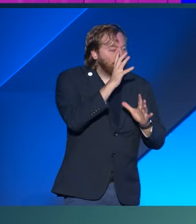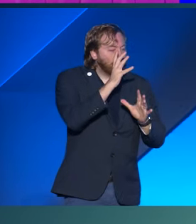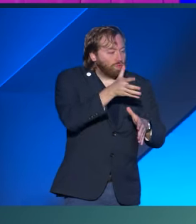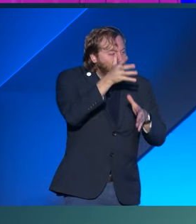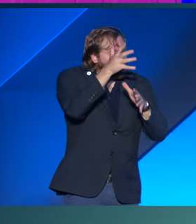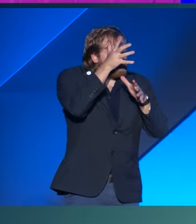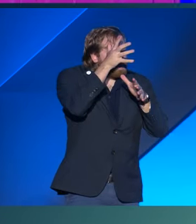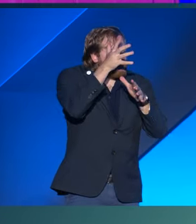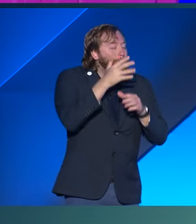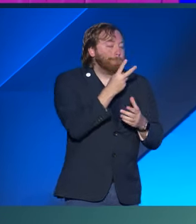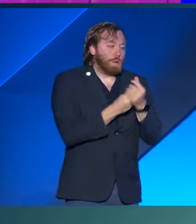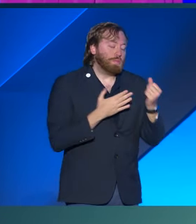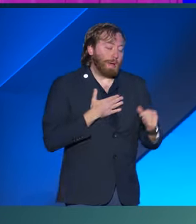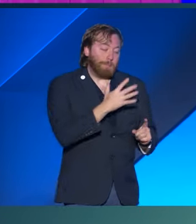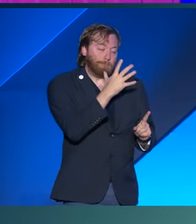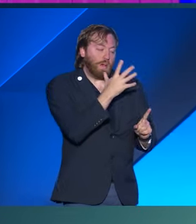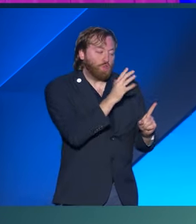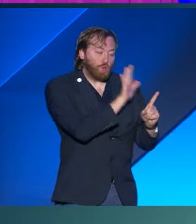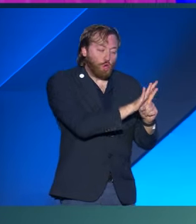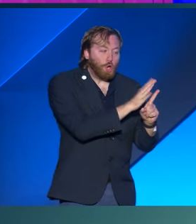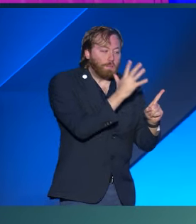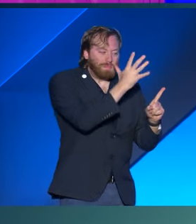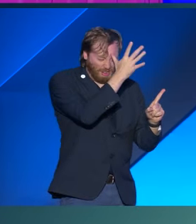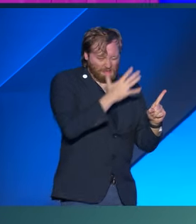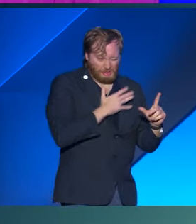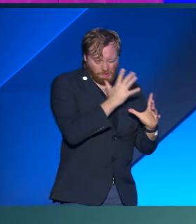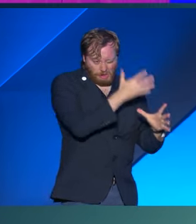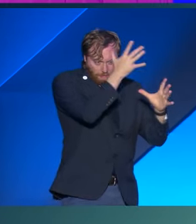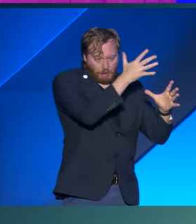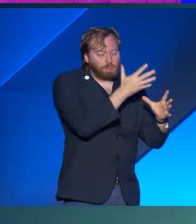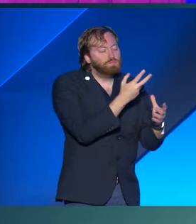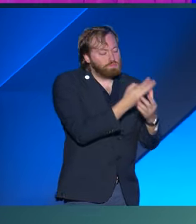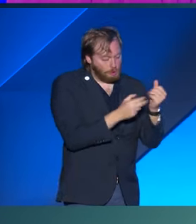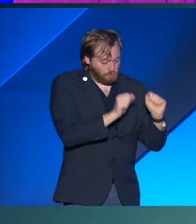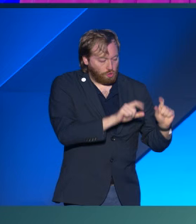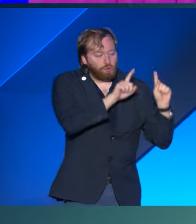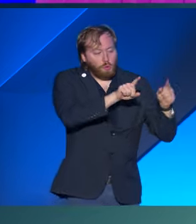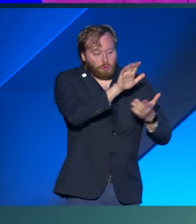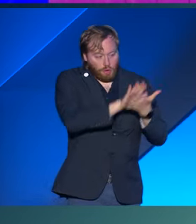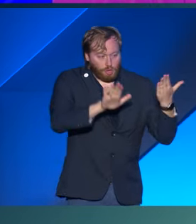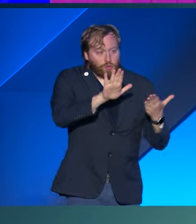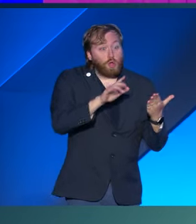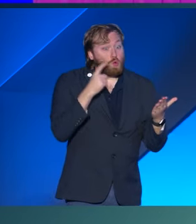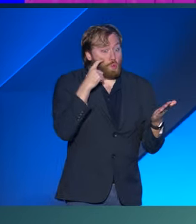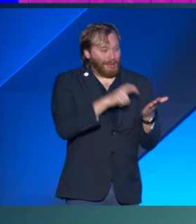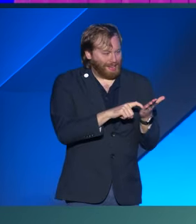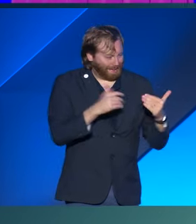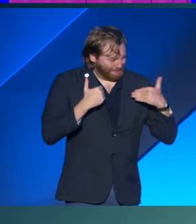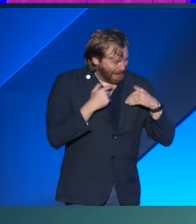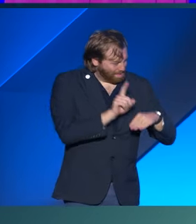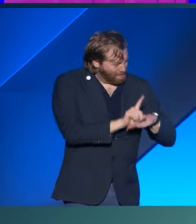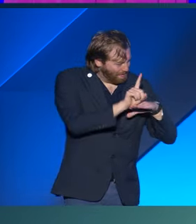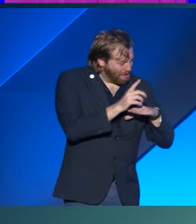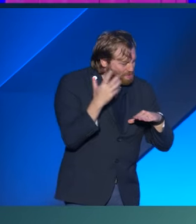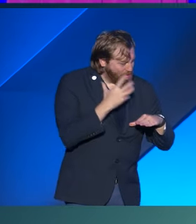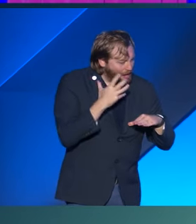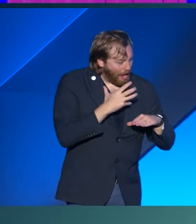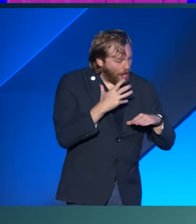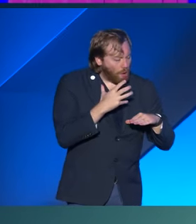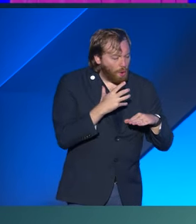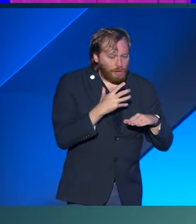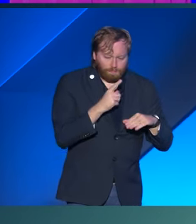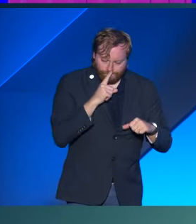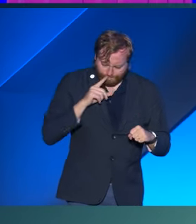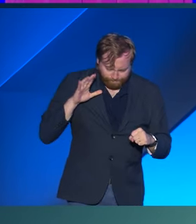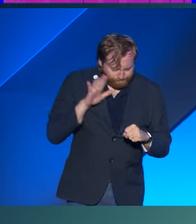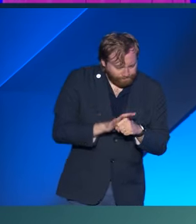grandparents, were able to attend college. You see, once I recognized my privilege, I made sure to dedicate myself to